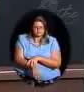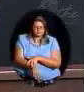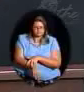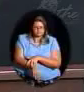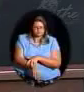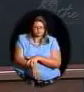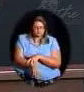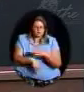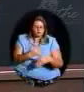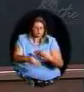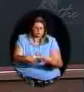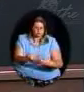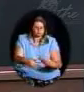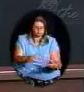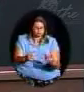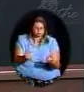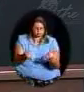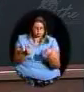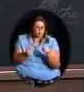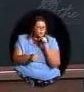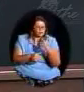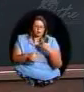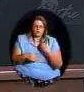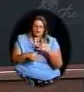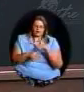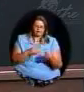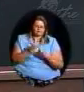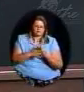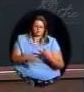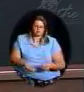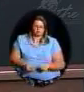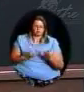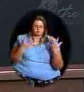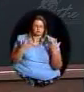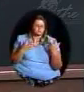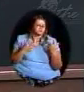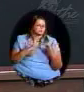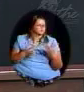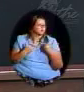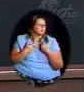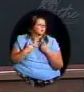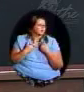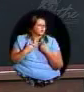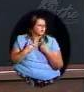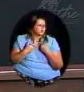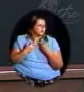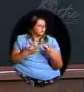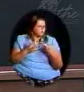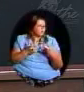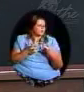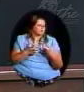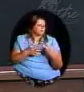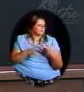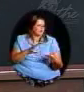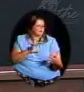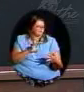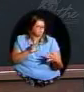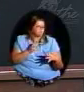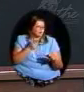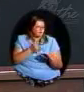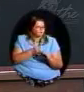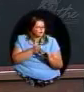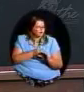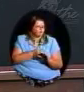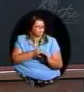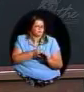They're continuing to go. We don't have any time to waste. And so we want to have that kind of involvement. And I think Mr. Churchman's point that